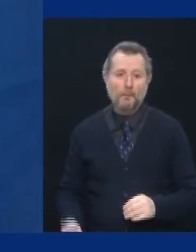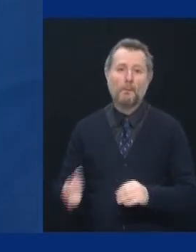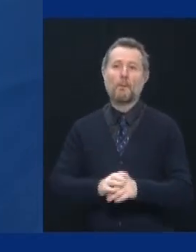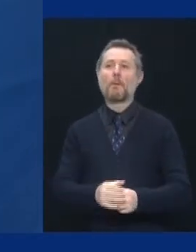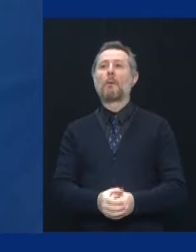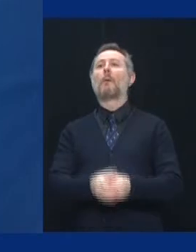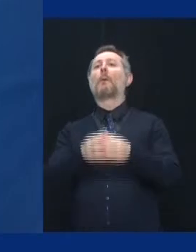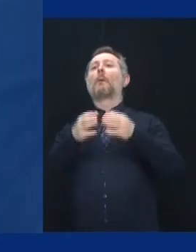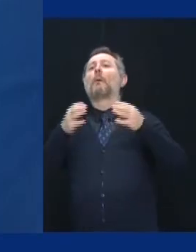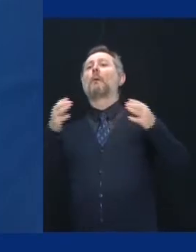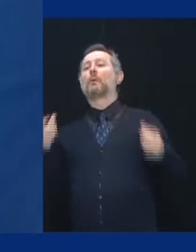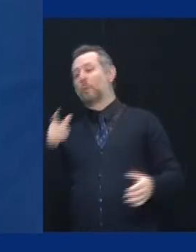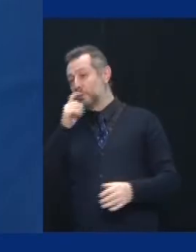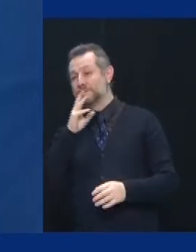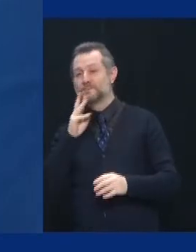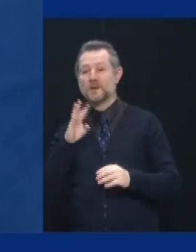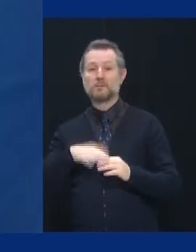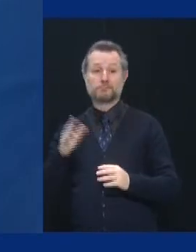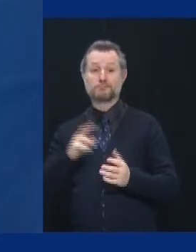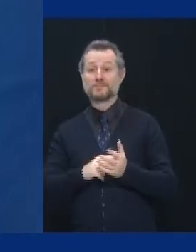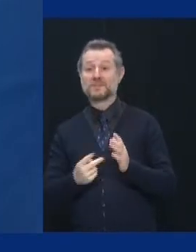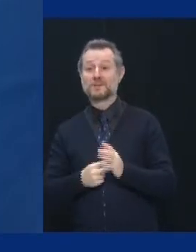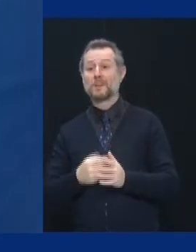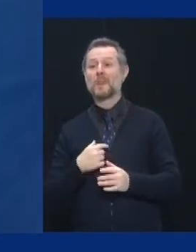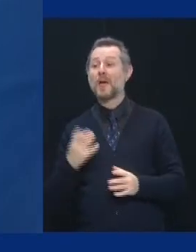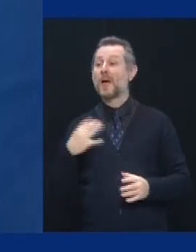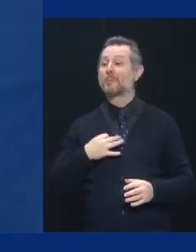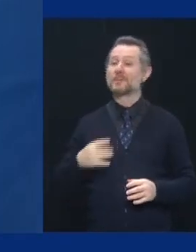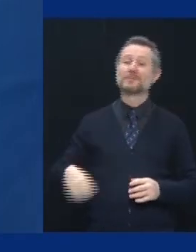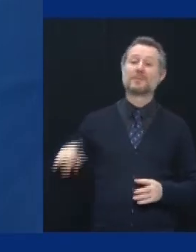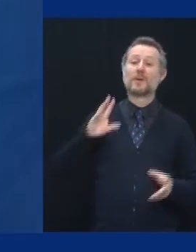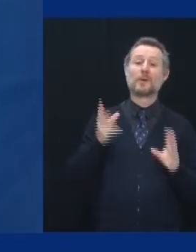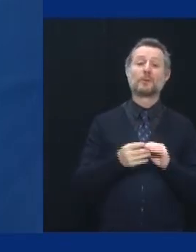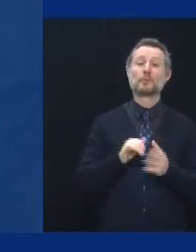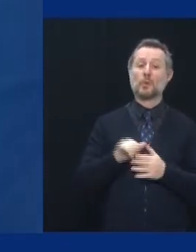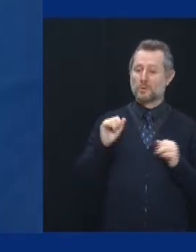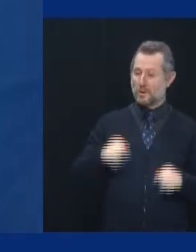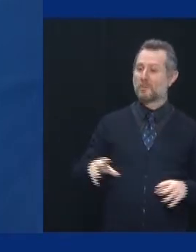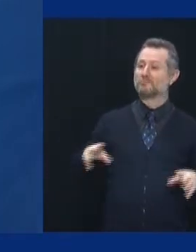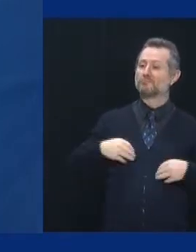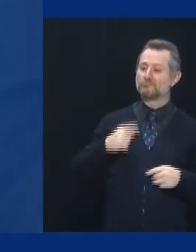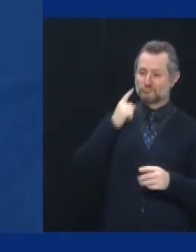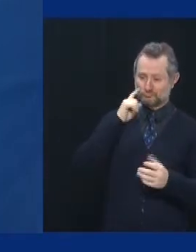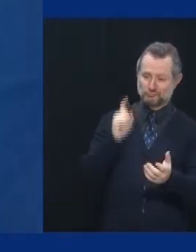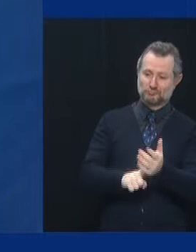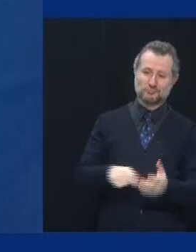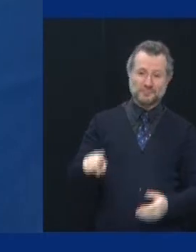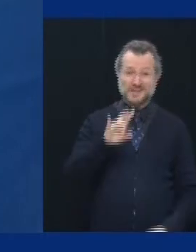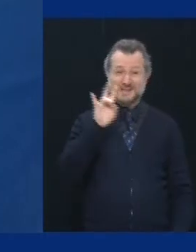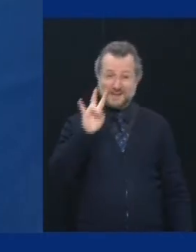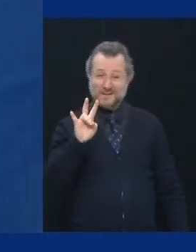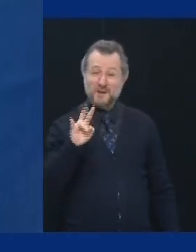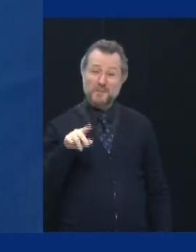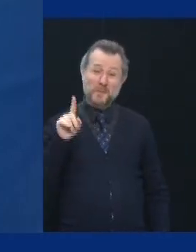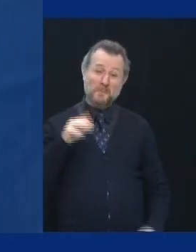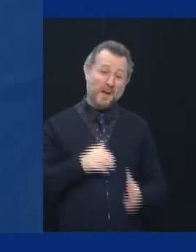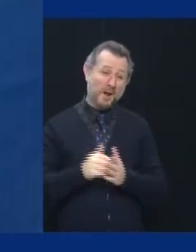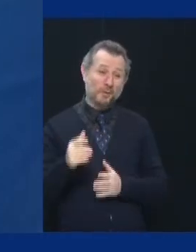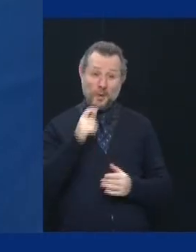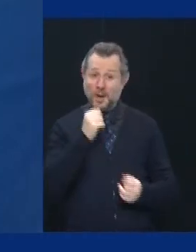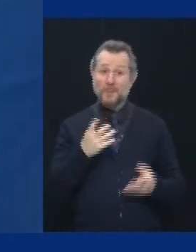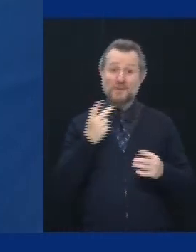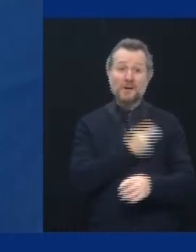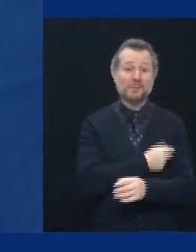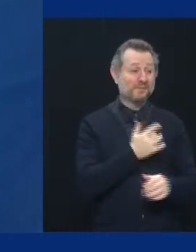7 million New Yorkers chasing 300,000 vaccines a week. At that rate, it would